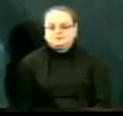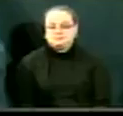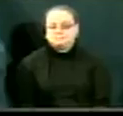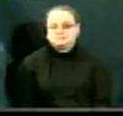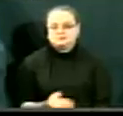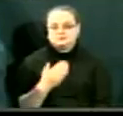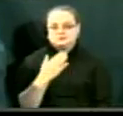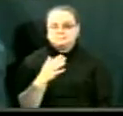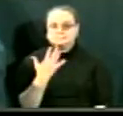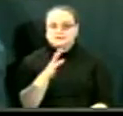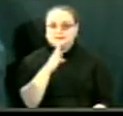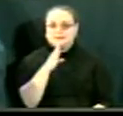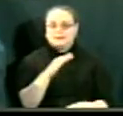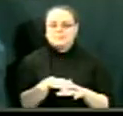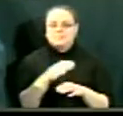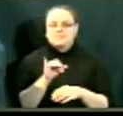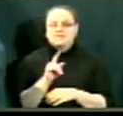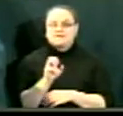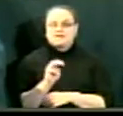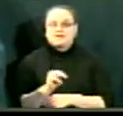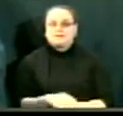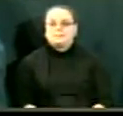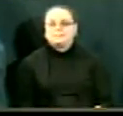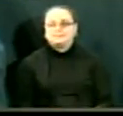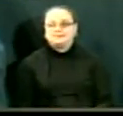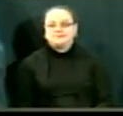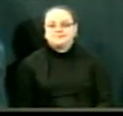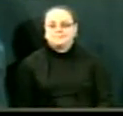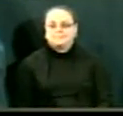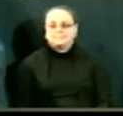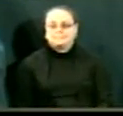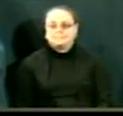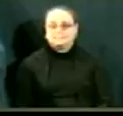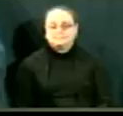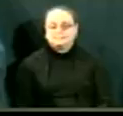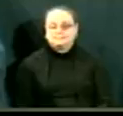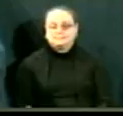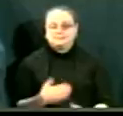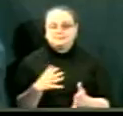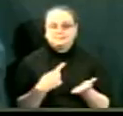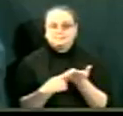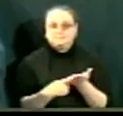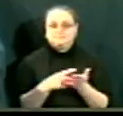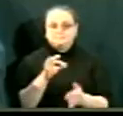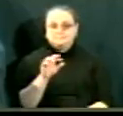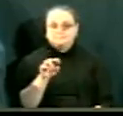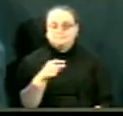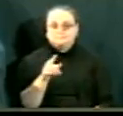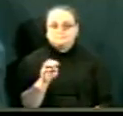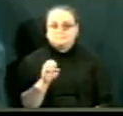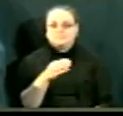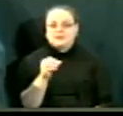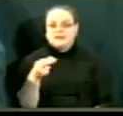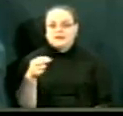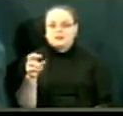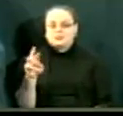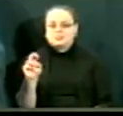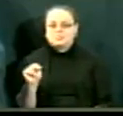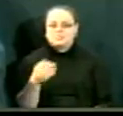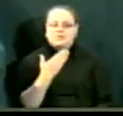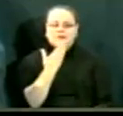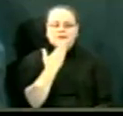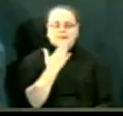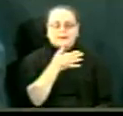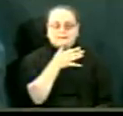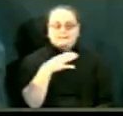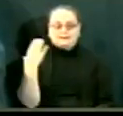That concludes the speakers on this item, Madam Chair. Okay. Open for discussion. Ms. Fugit and then Ms. Horn. Thank you, Madam